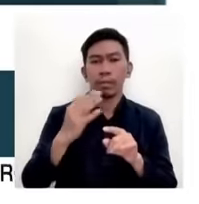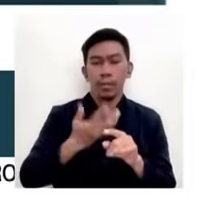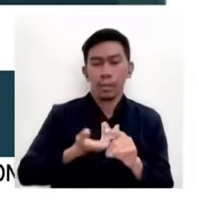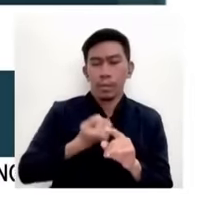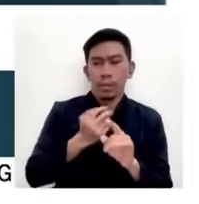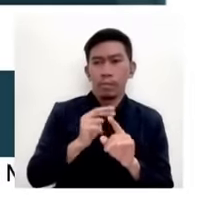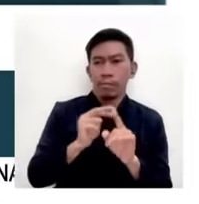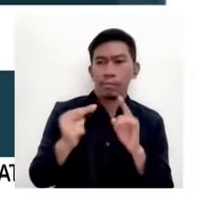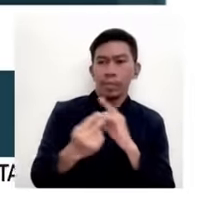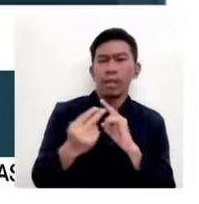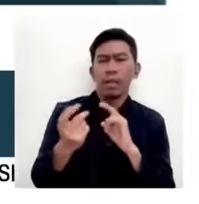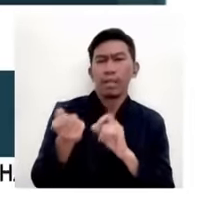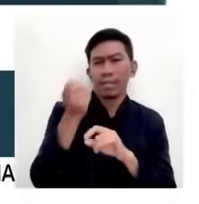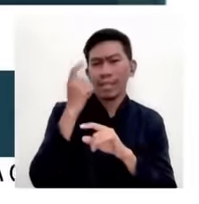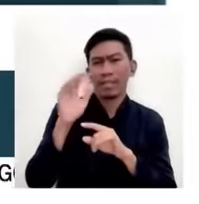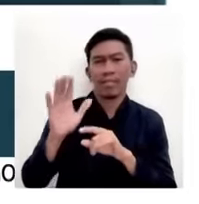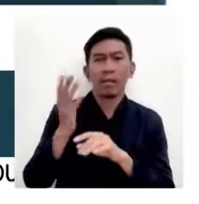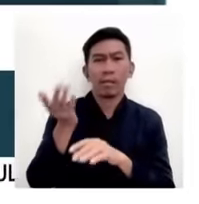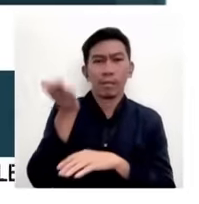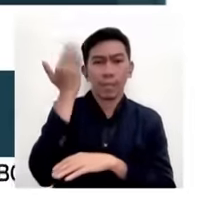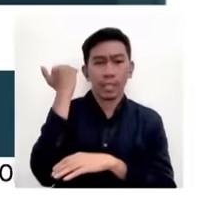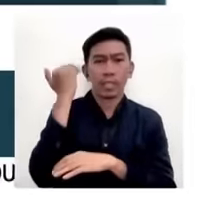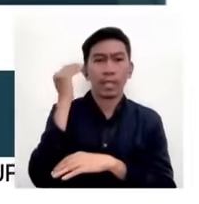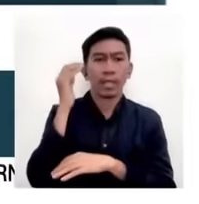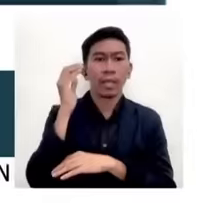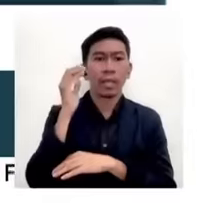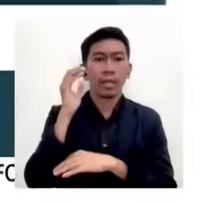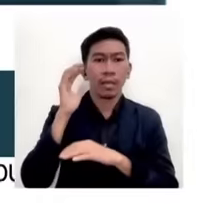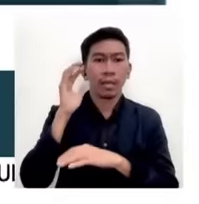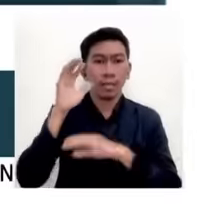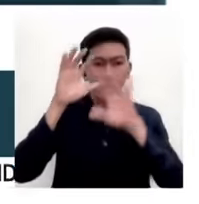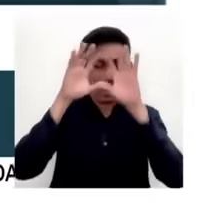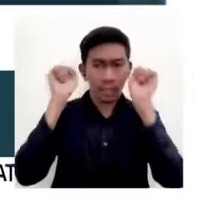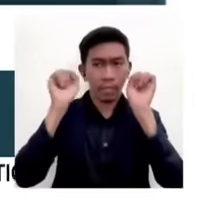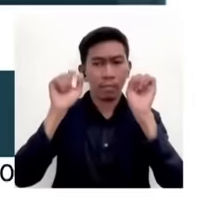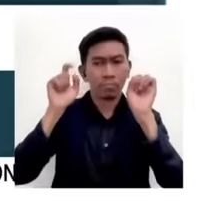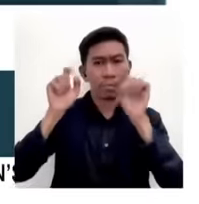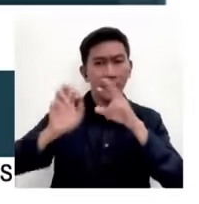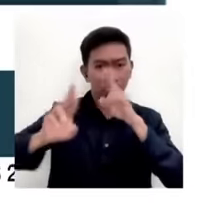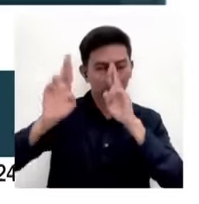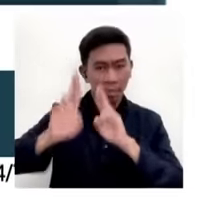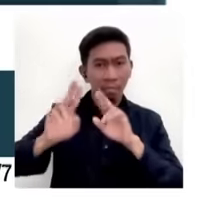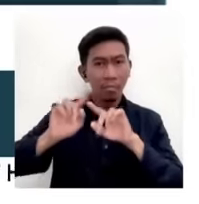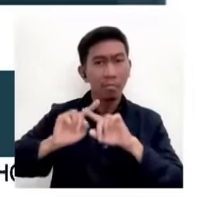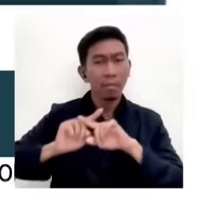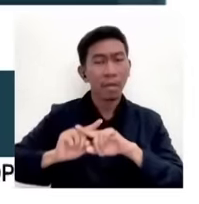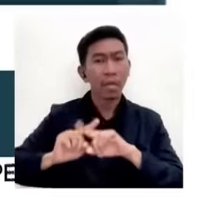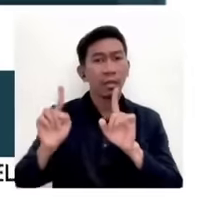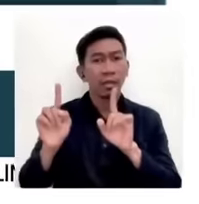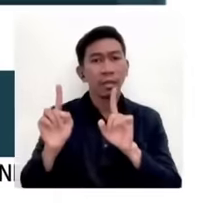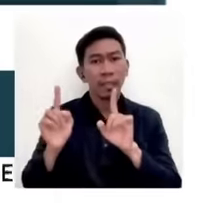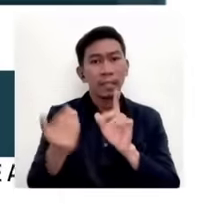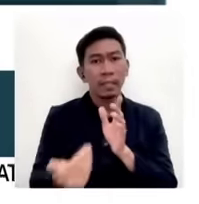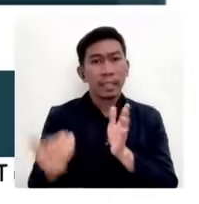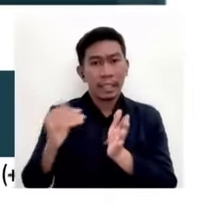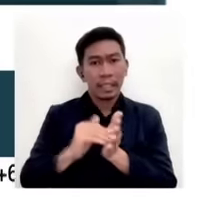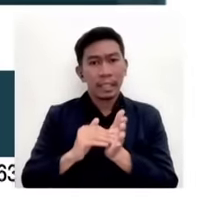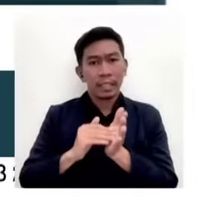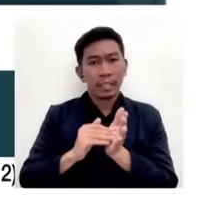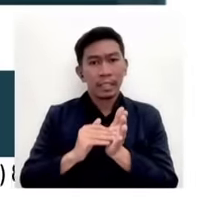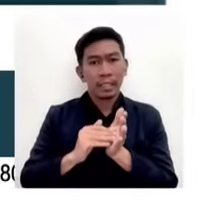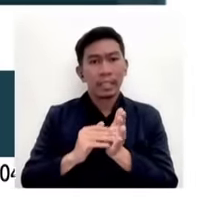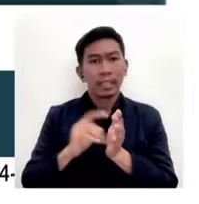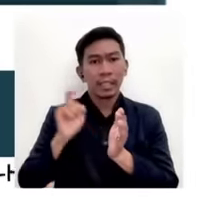yung sentimento ng dating Pangulo, and we have to respect that. But then again, the cooler heads